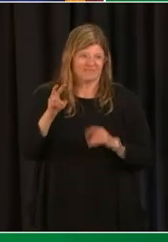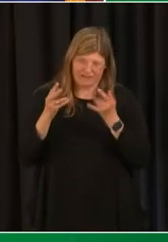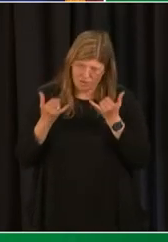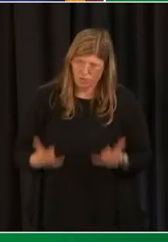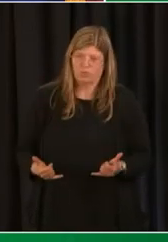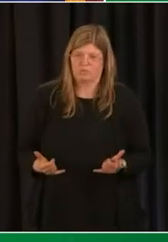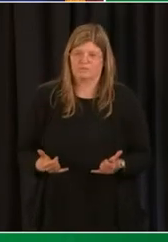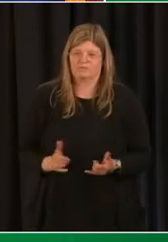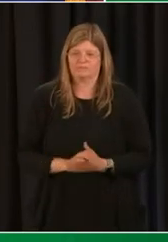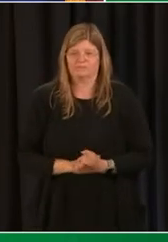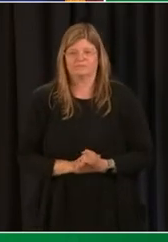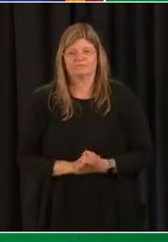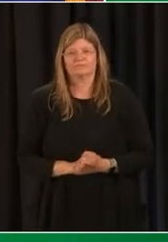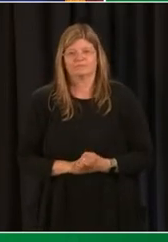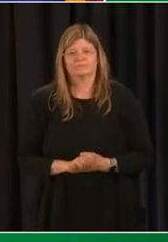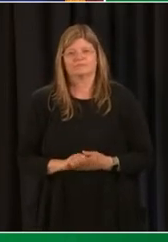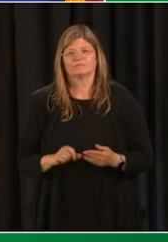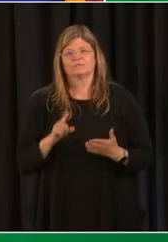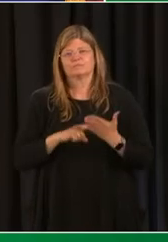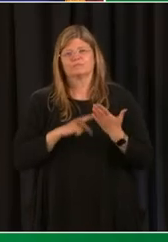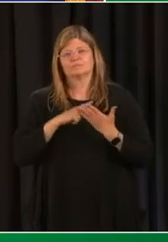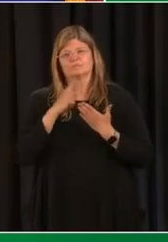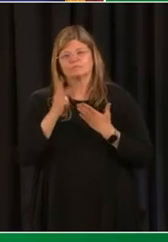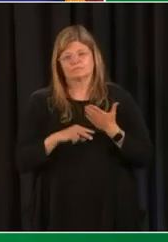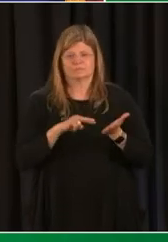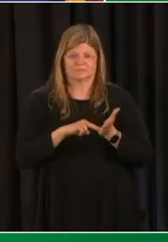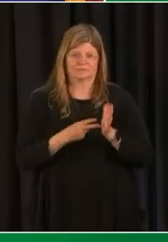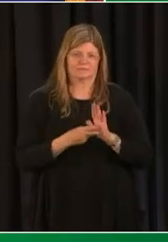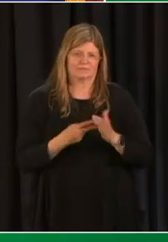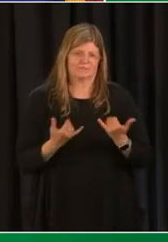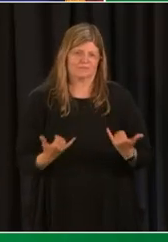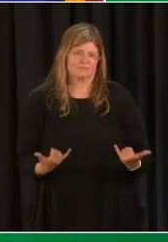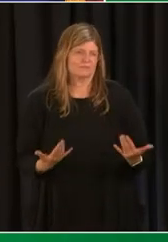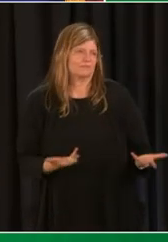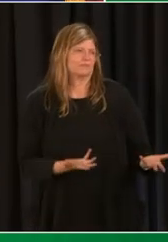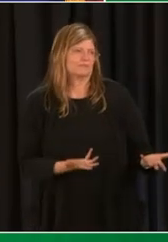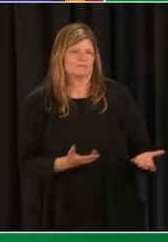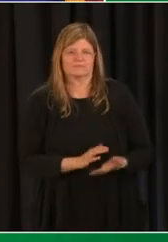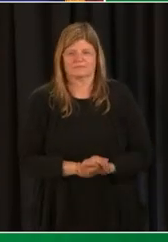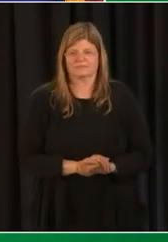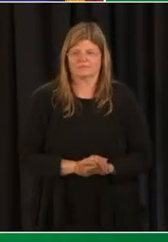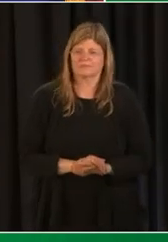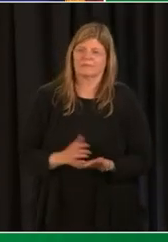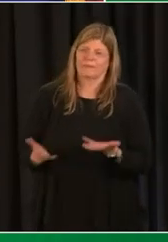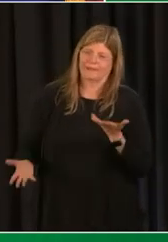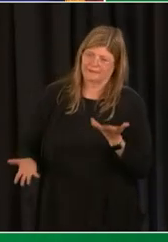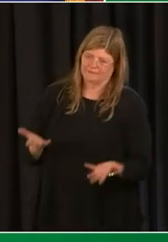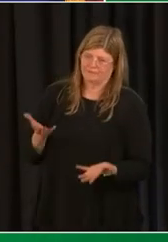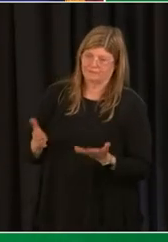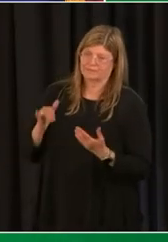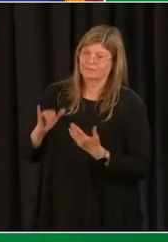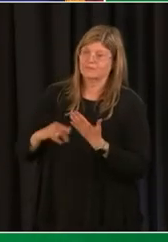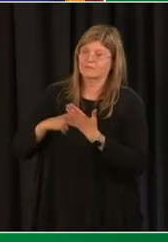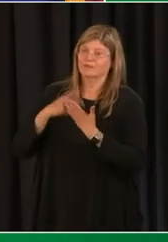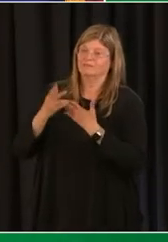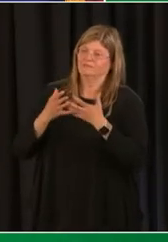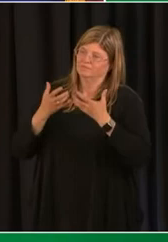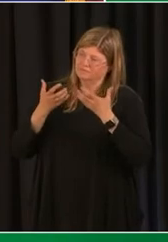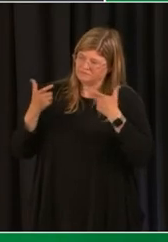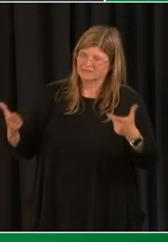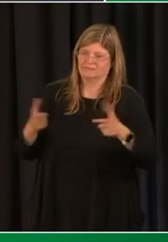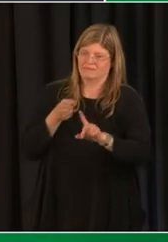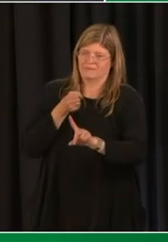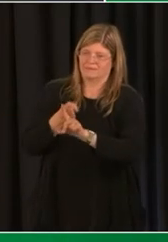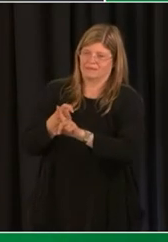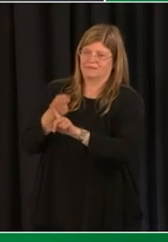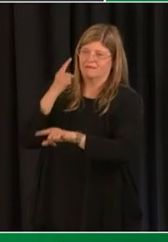Lambert, tell us about what this program means at this time. Well, it's a program absolutely that's having a tremendous impact in